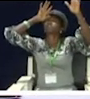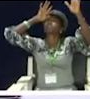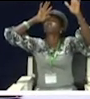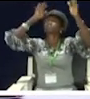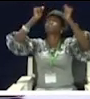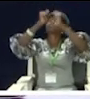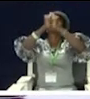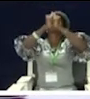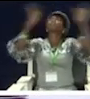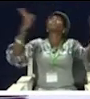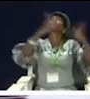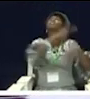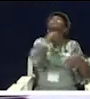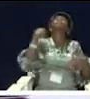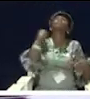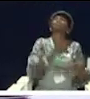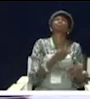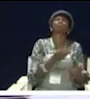without the pastor,